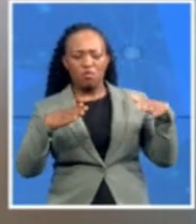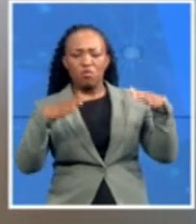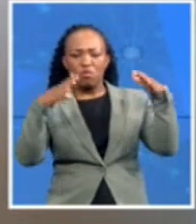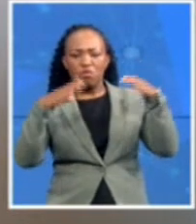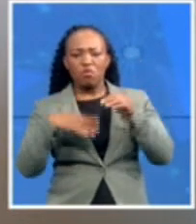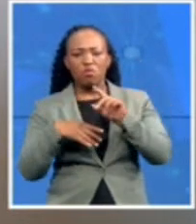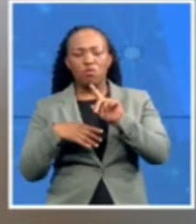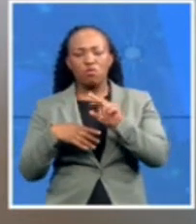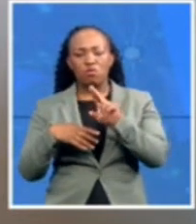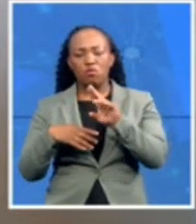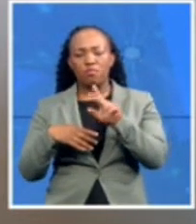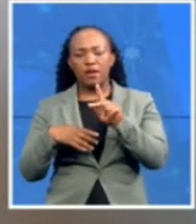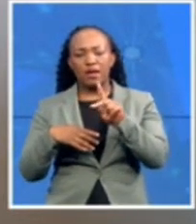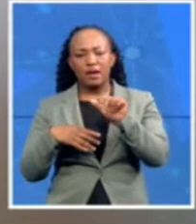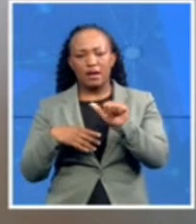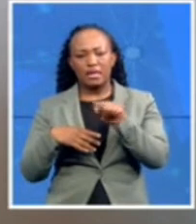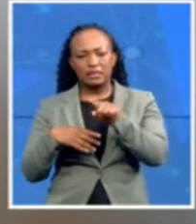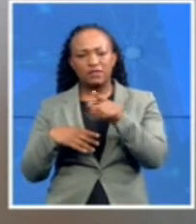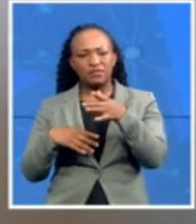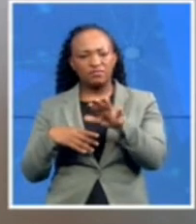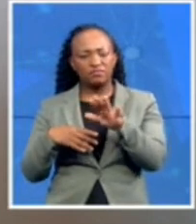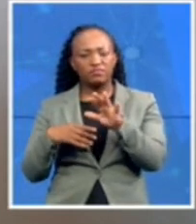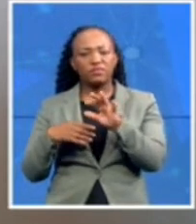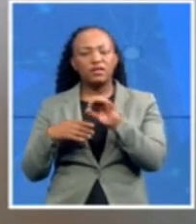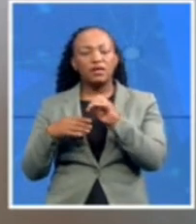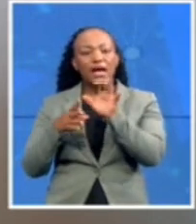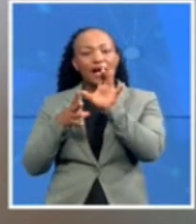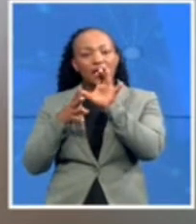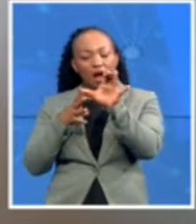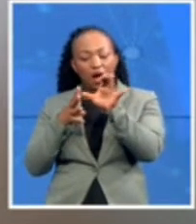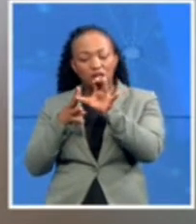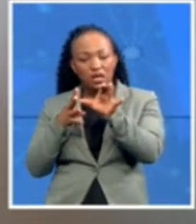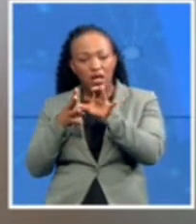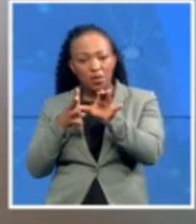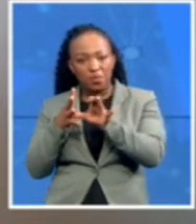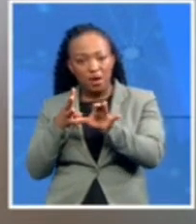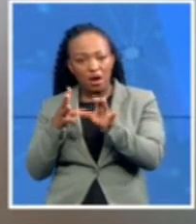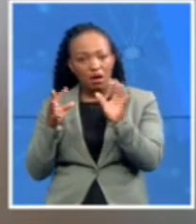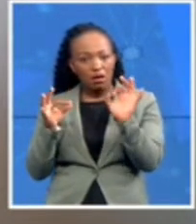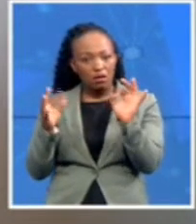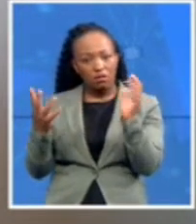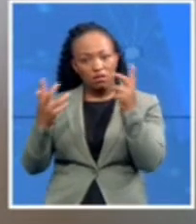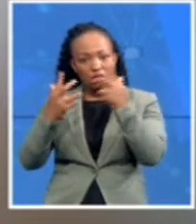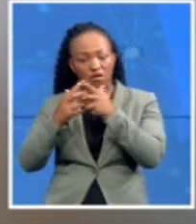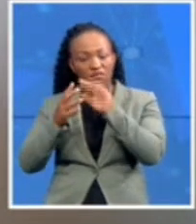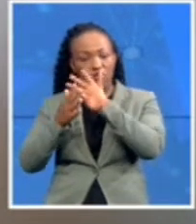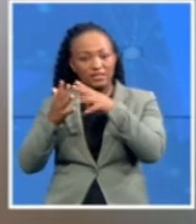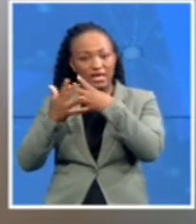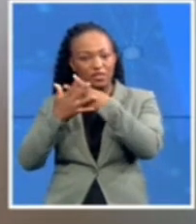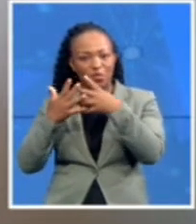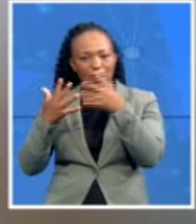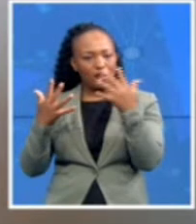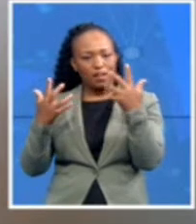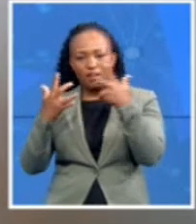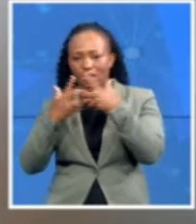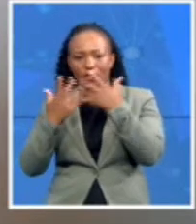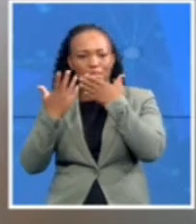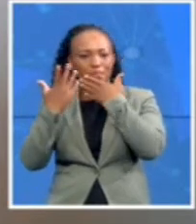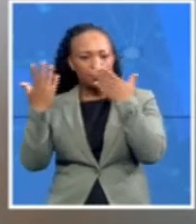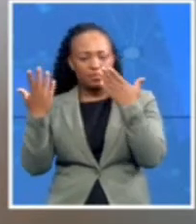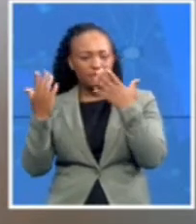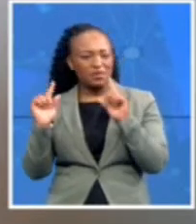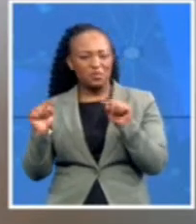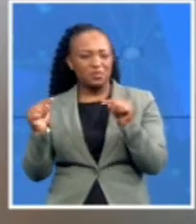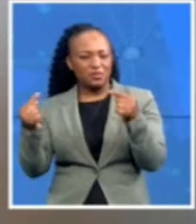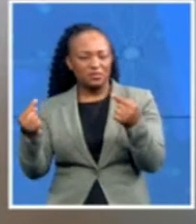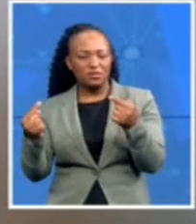criteria for delivery on schedule. And some of it relates to skill, some of it relates